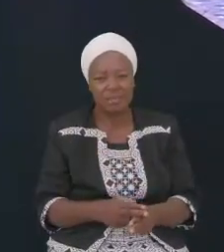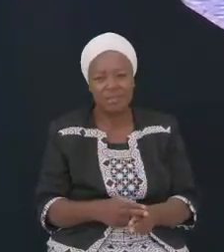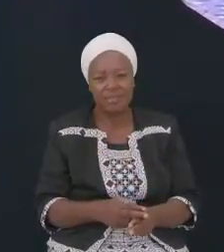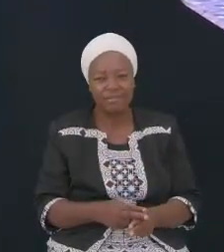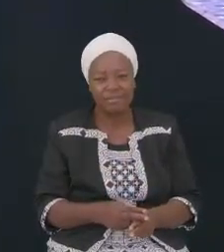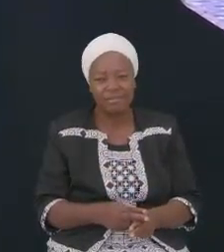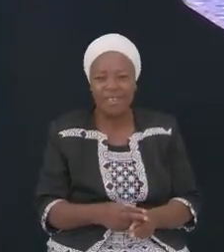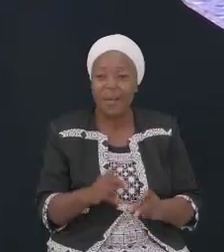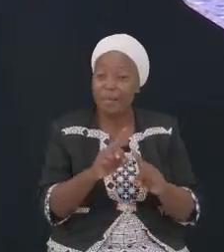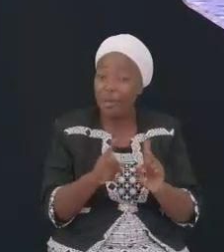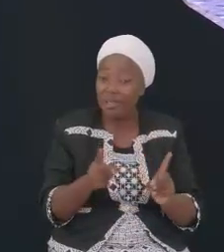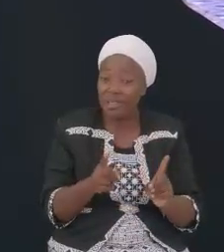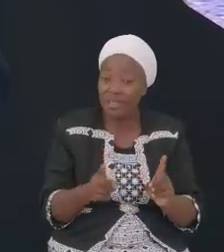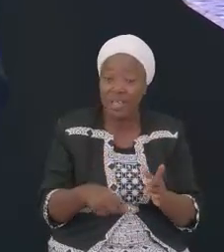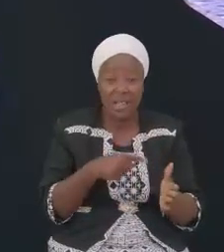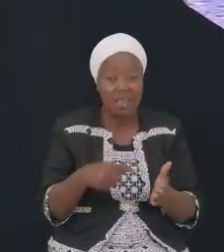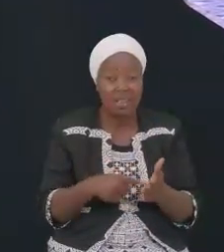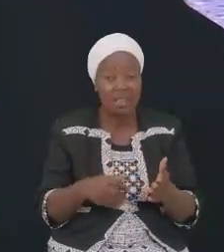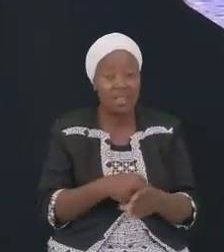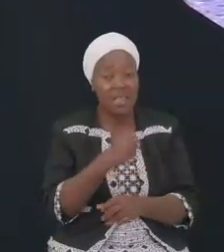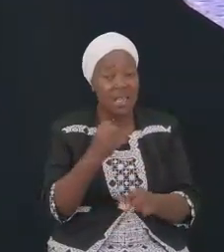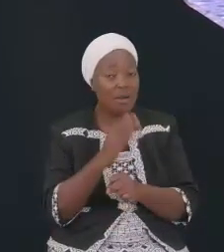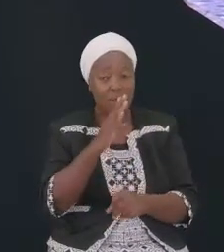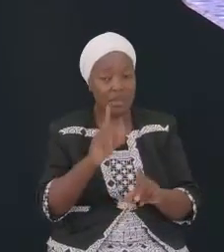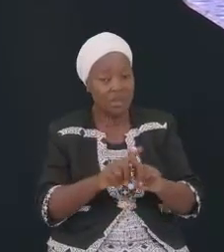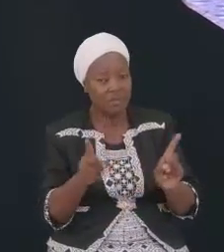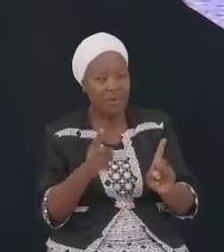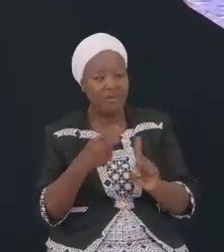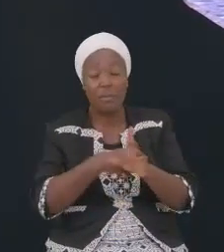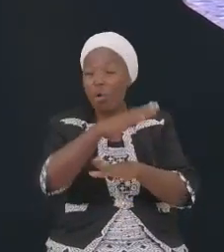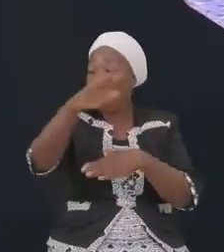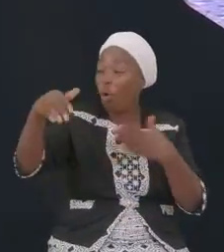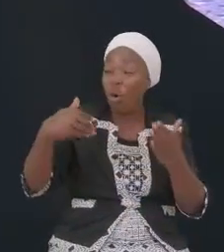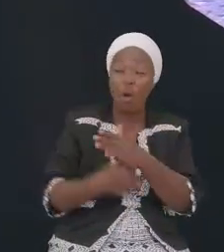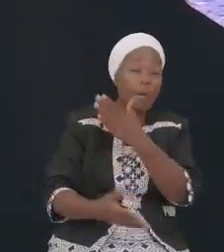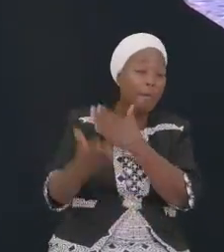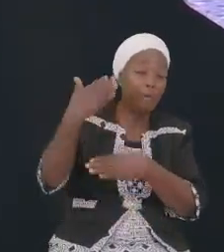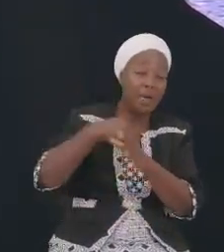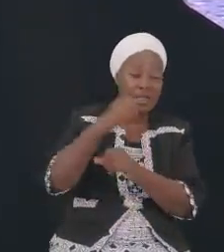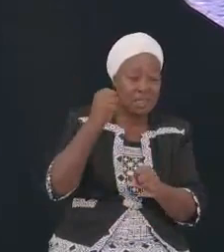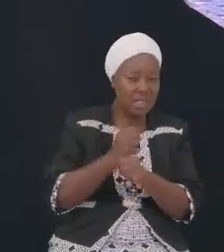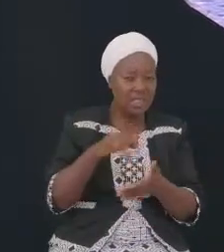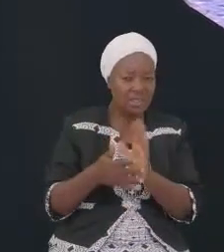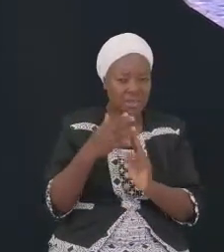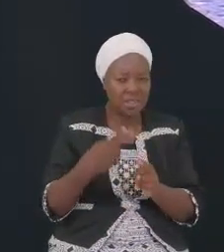Amen. But this year will be different from the rest of the years. All